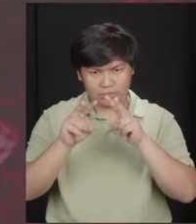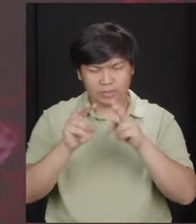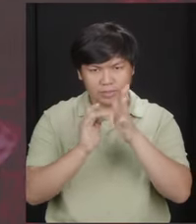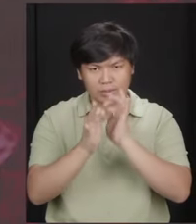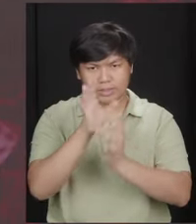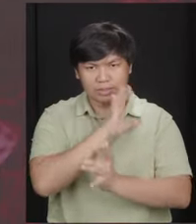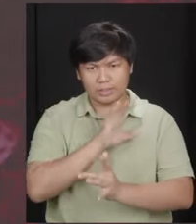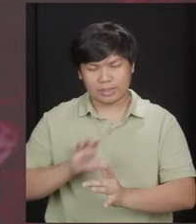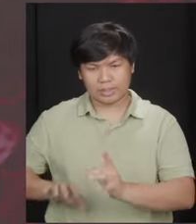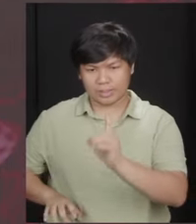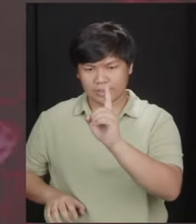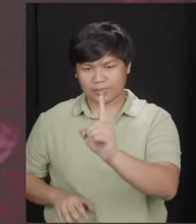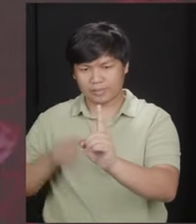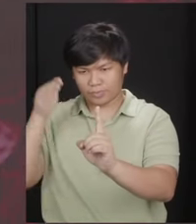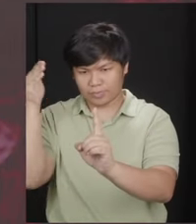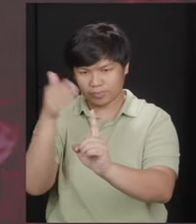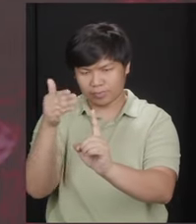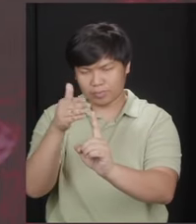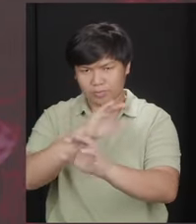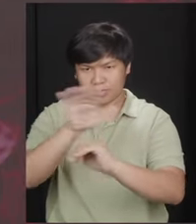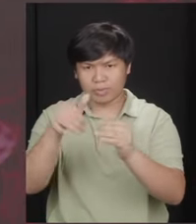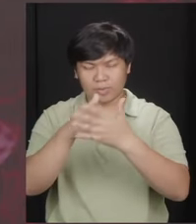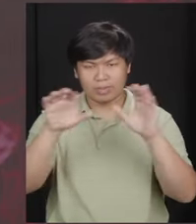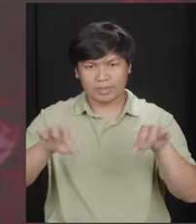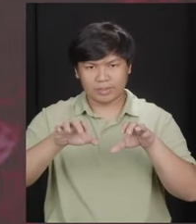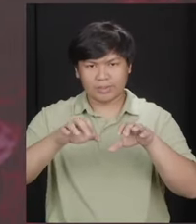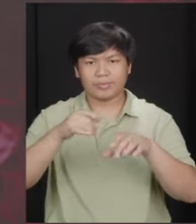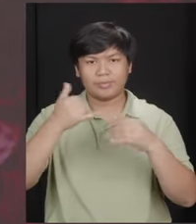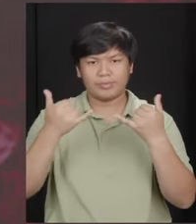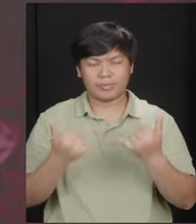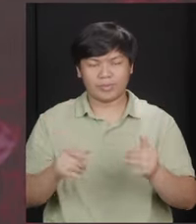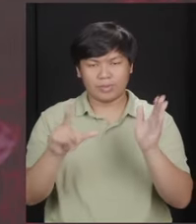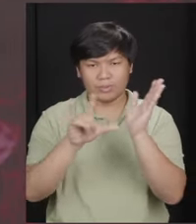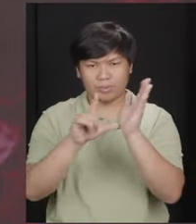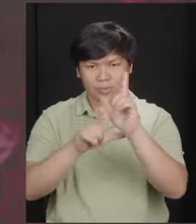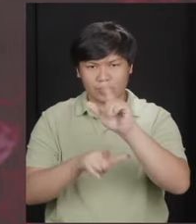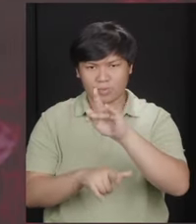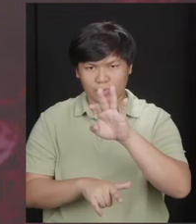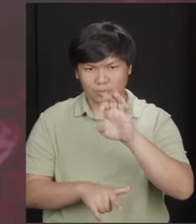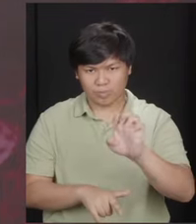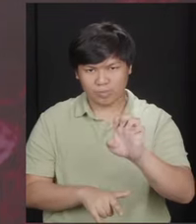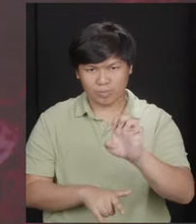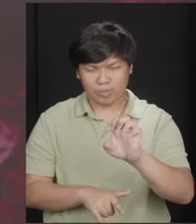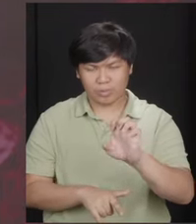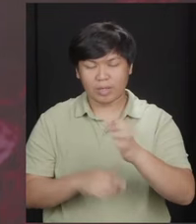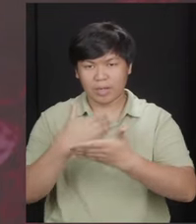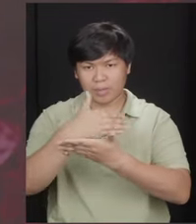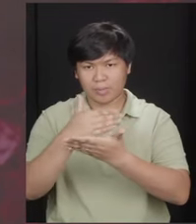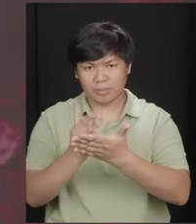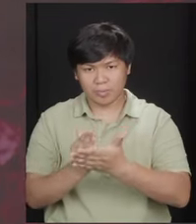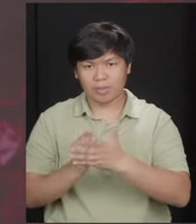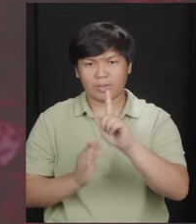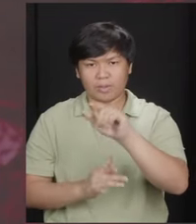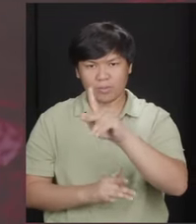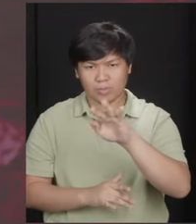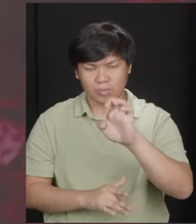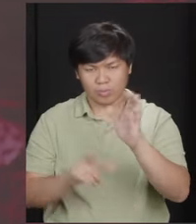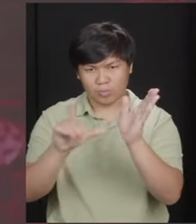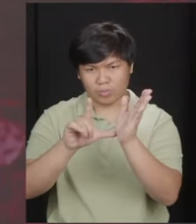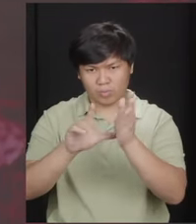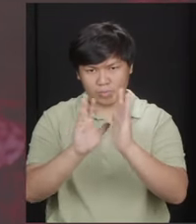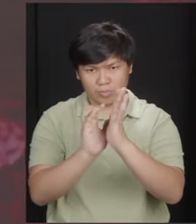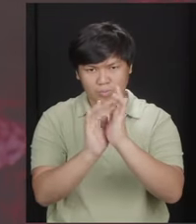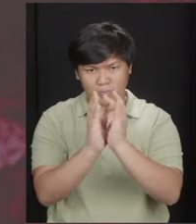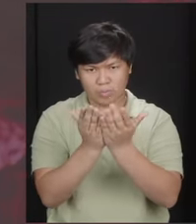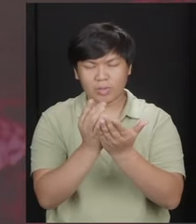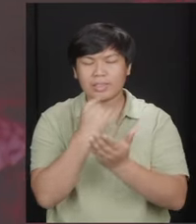Jesus Christ and all he's done for us. That's why we're going to the book of Luke. And this part of Luke, we said, talks about us